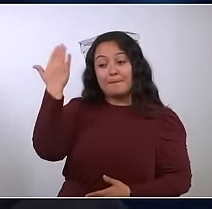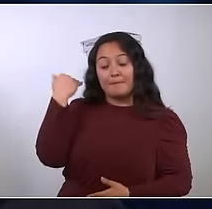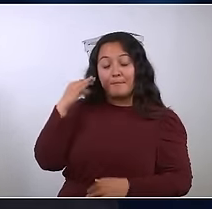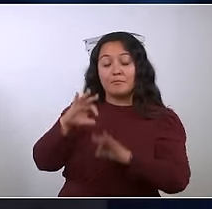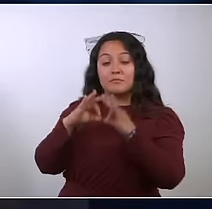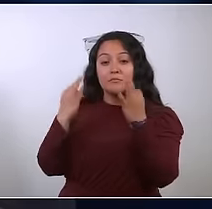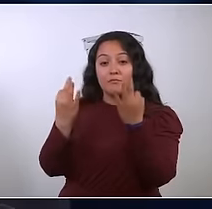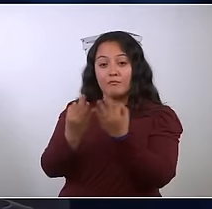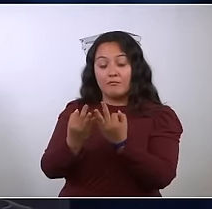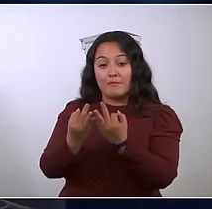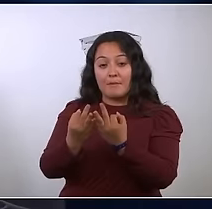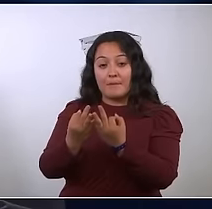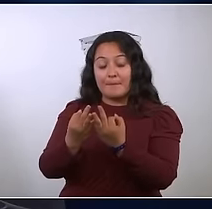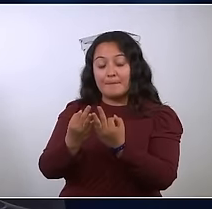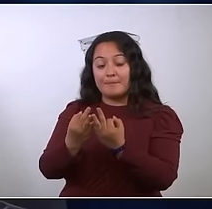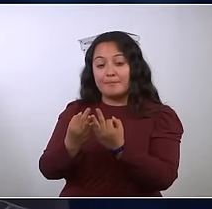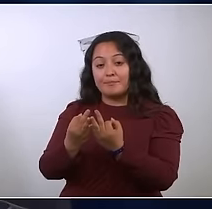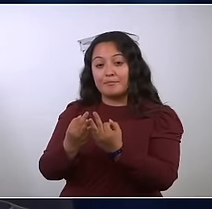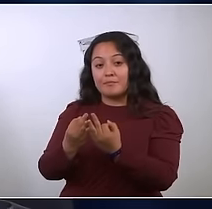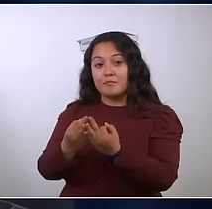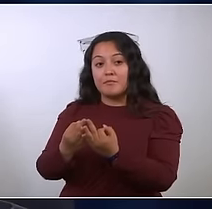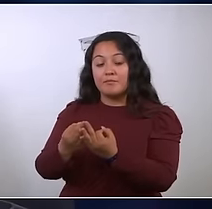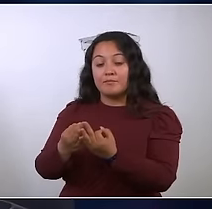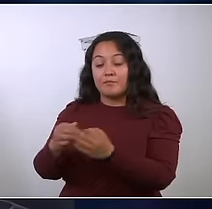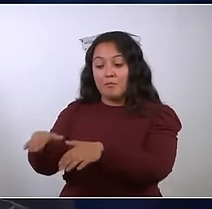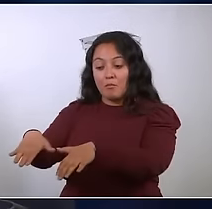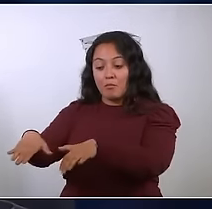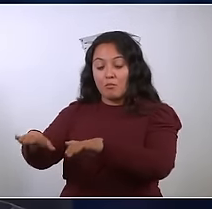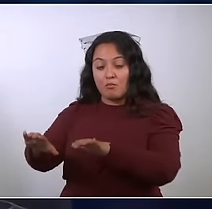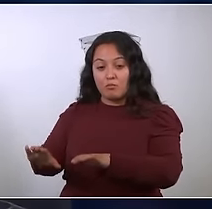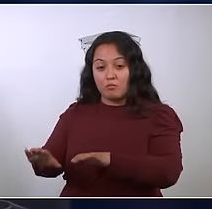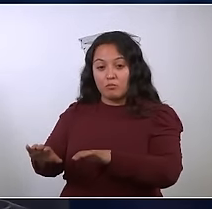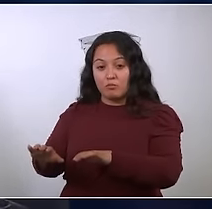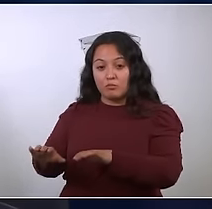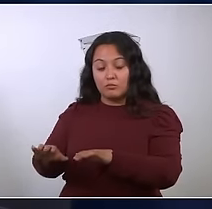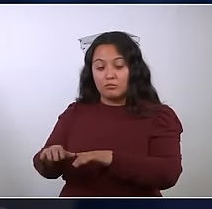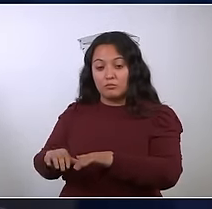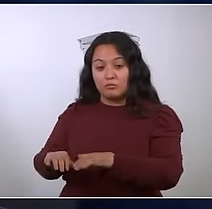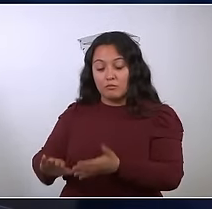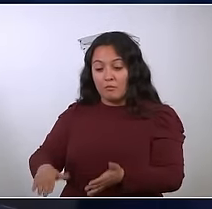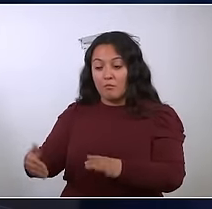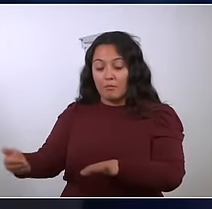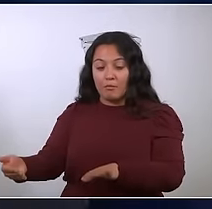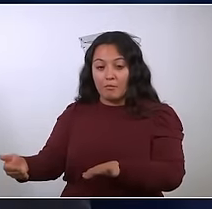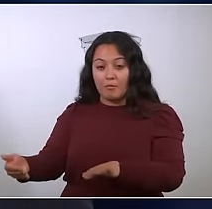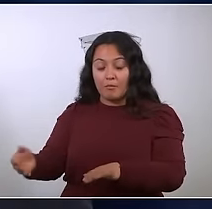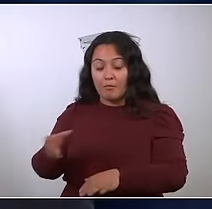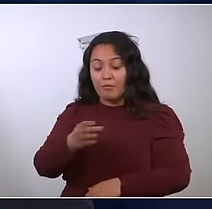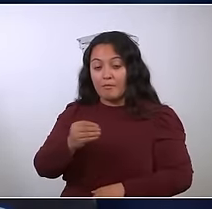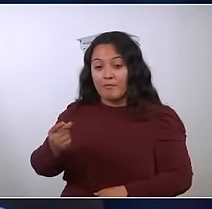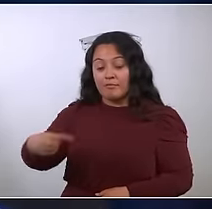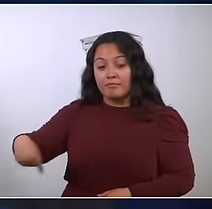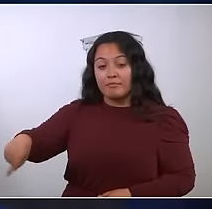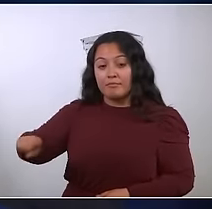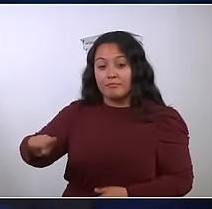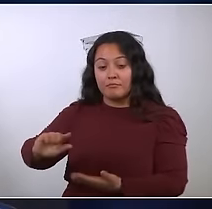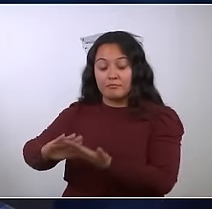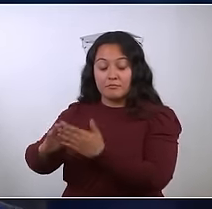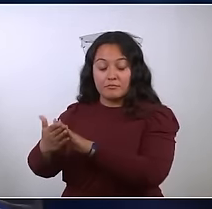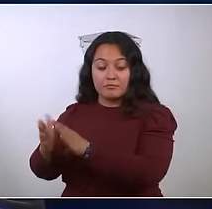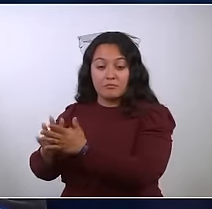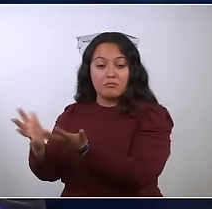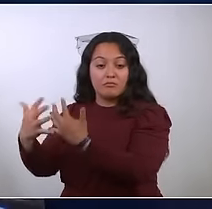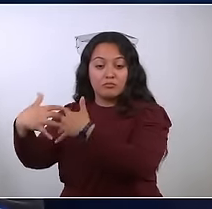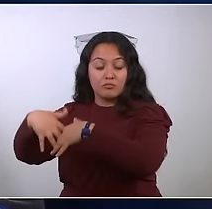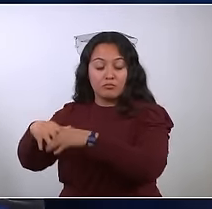lies in ruins. Cuando la ciudad, casa de mis sepulcros de mis padres, está desierta. And its gates have been destroyed by fire. Y